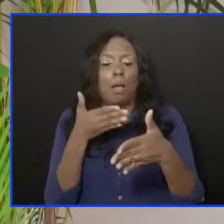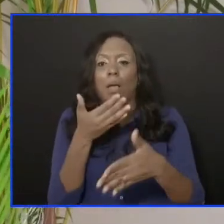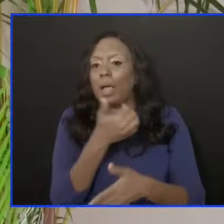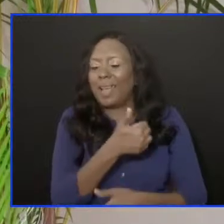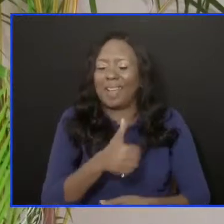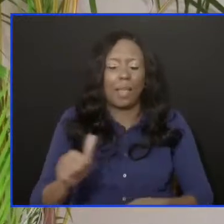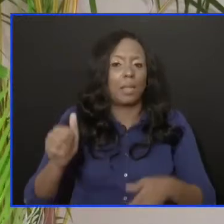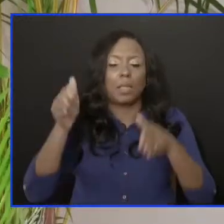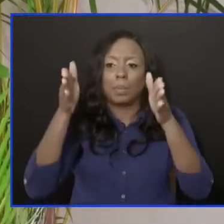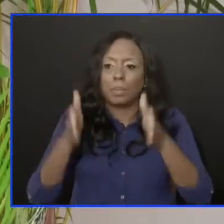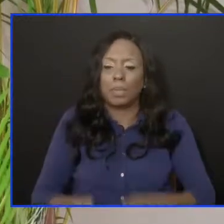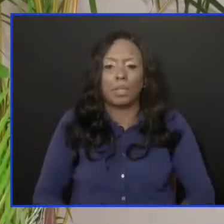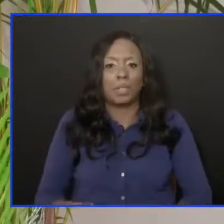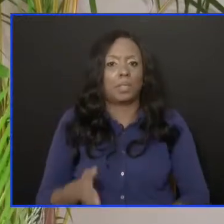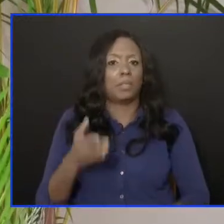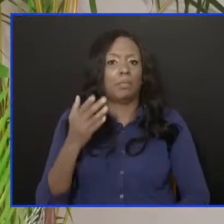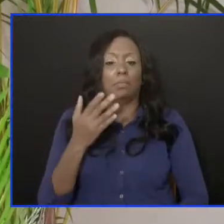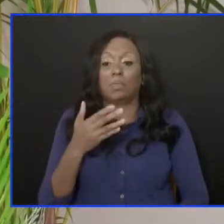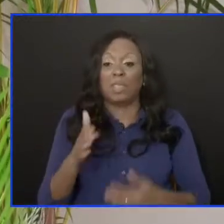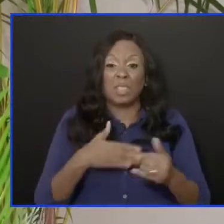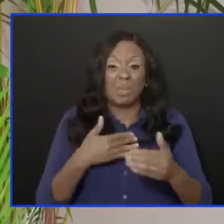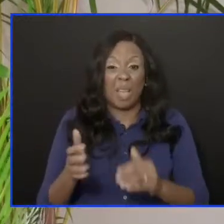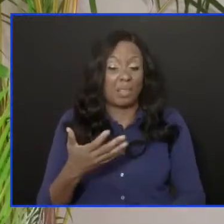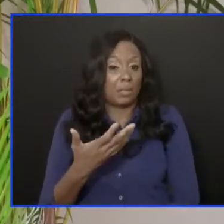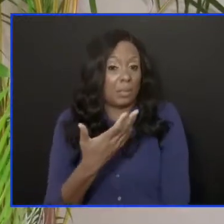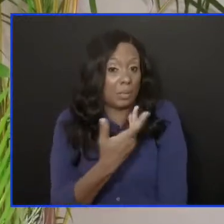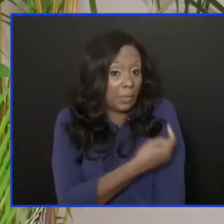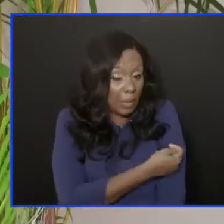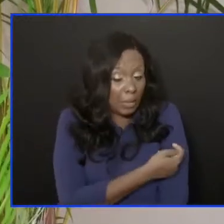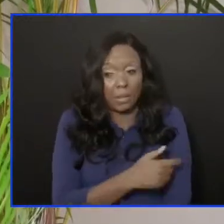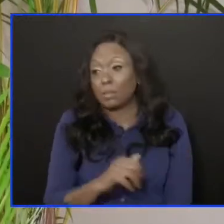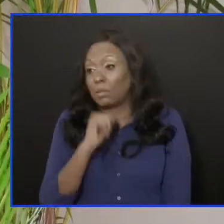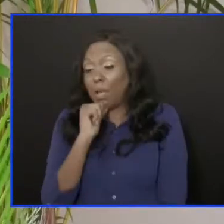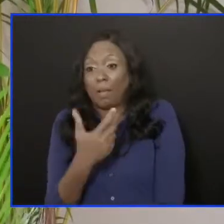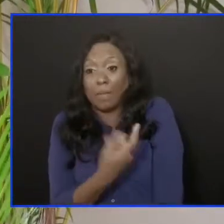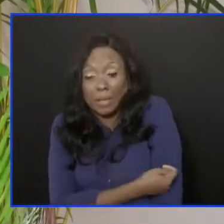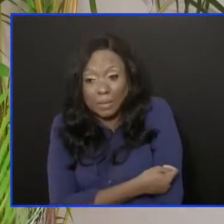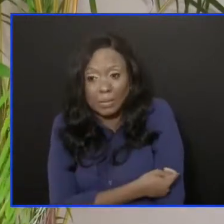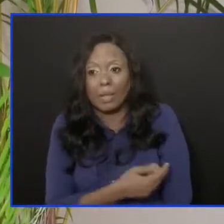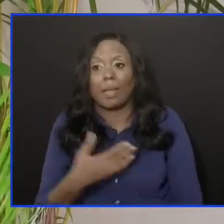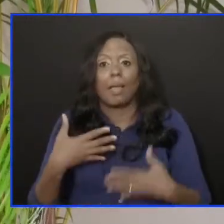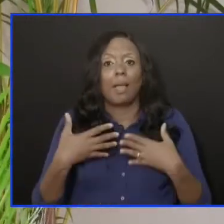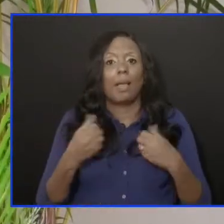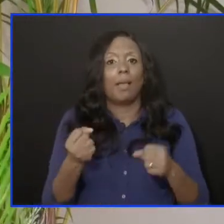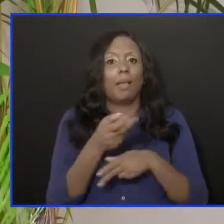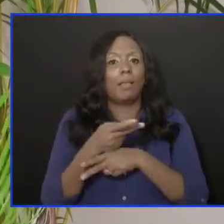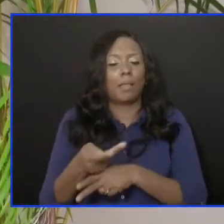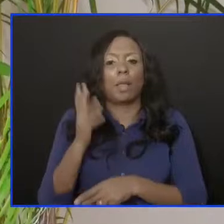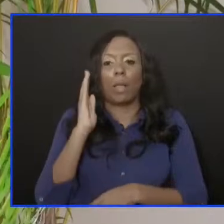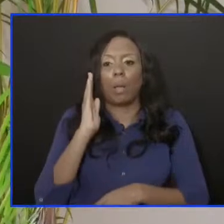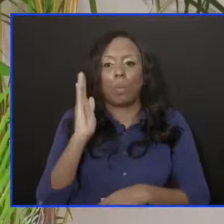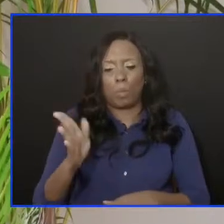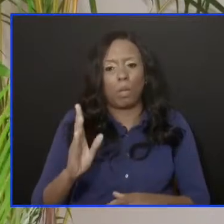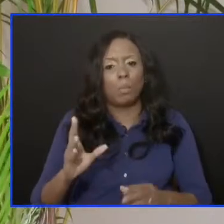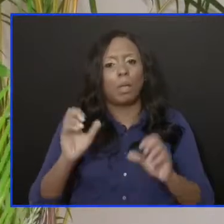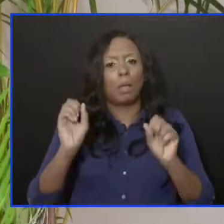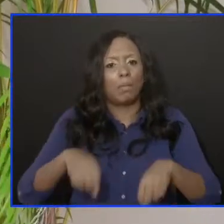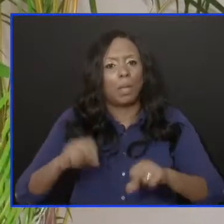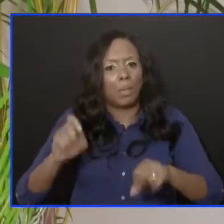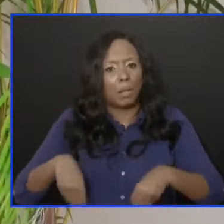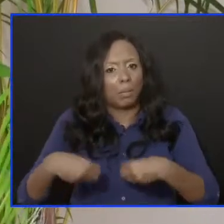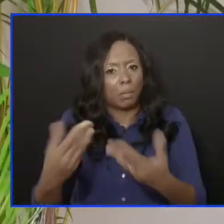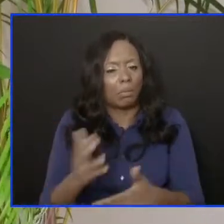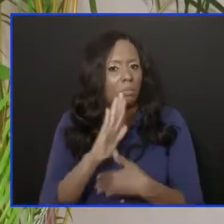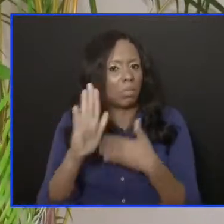health care, and that vaccinated or unvaccinated health care will be available to all.